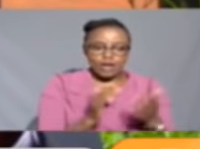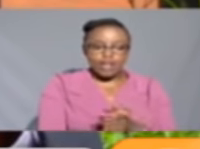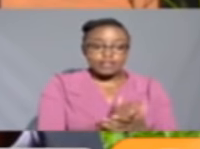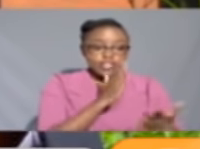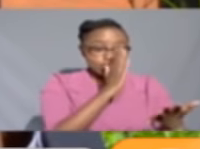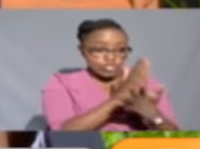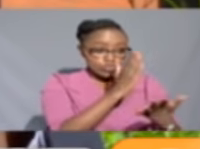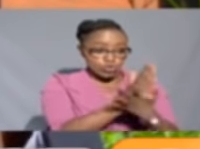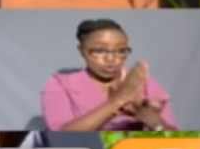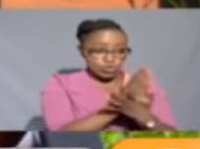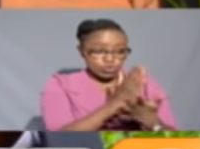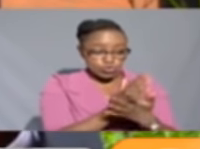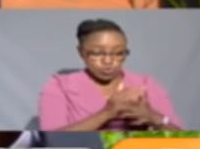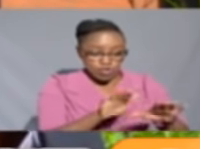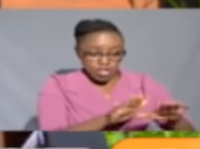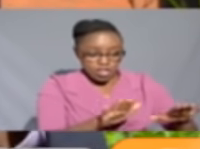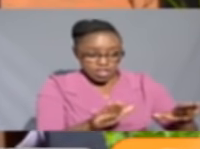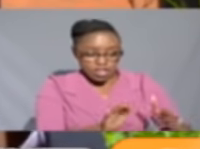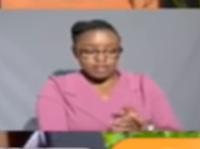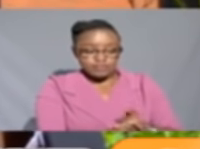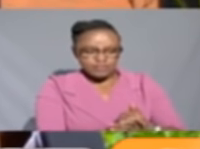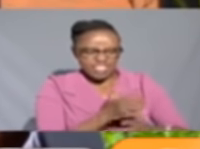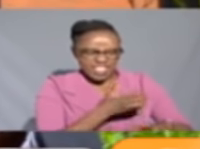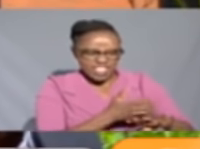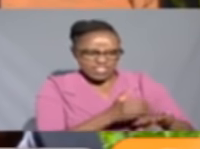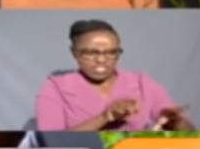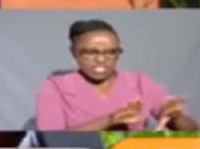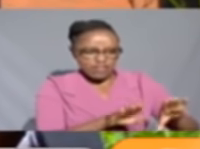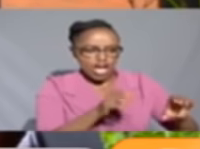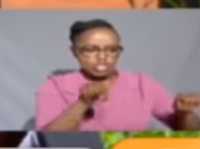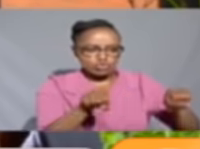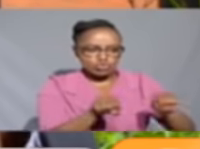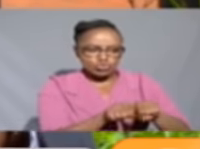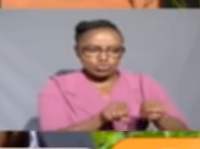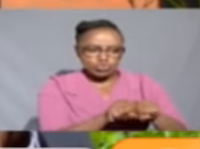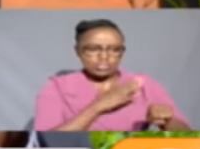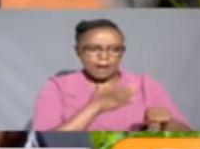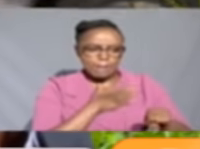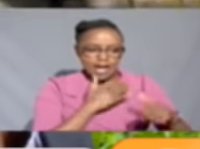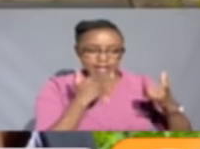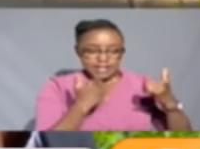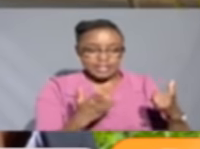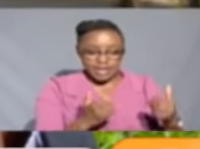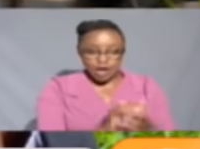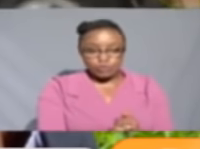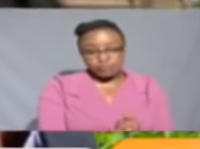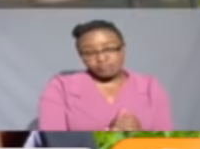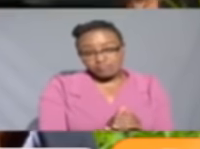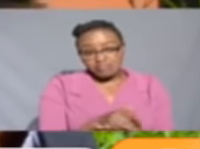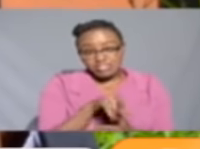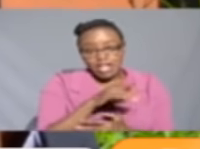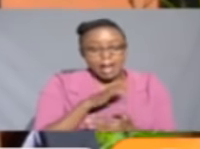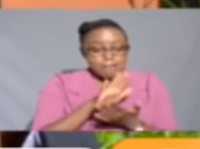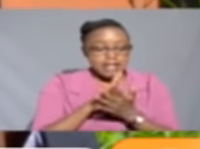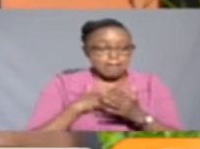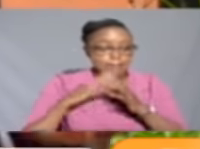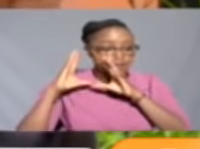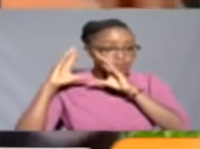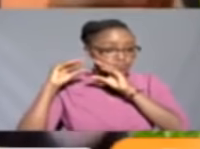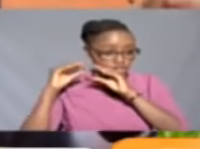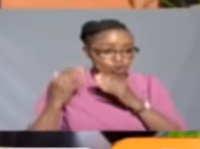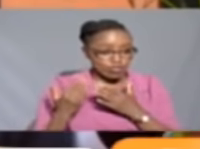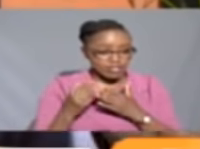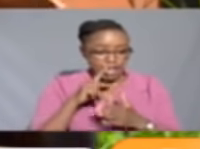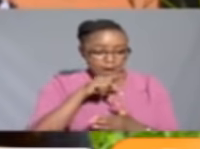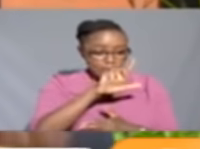real bare concrete. My shoes were now supposed to be my pillow.